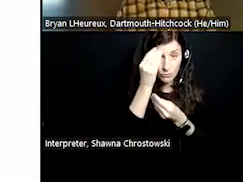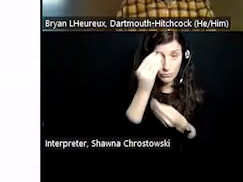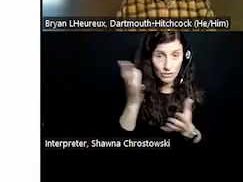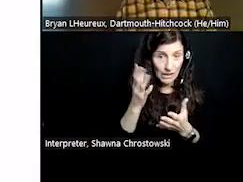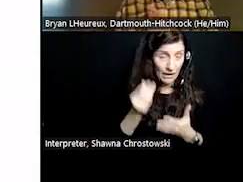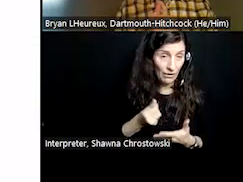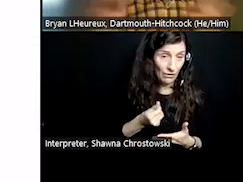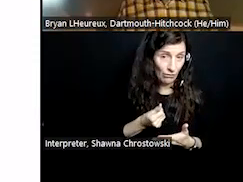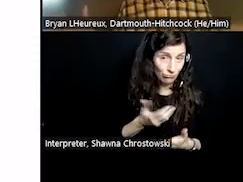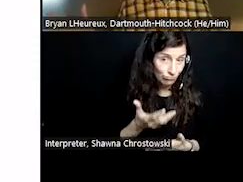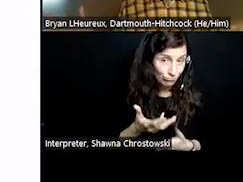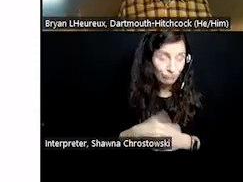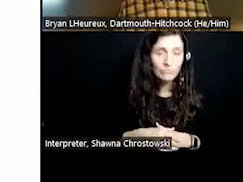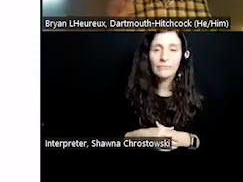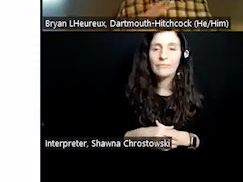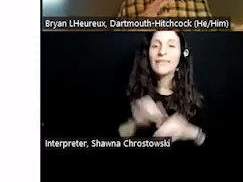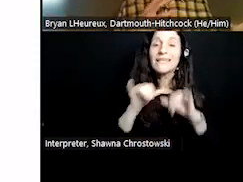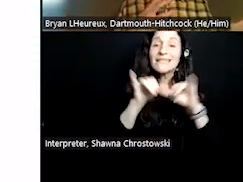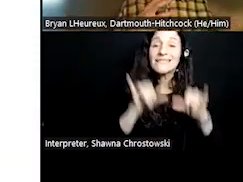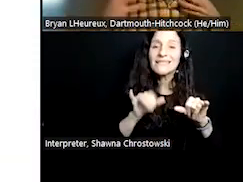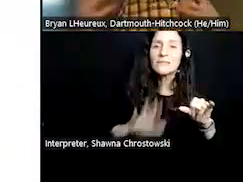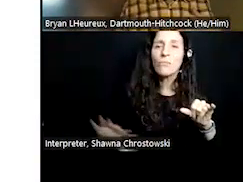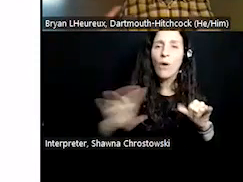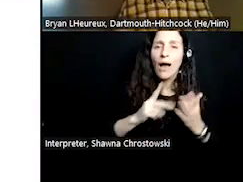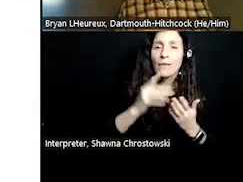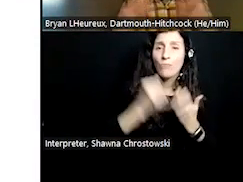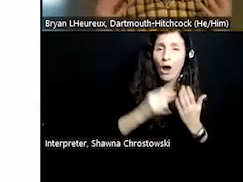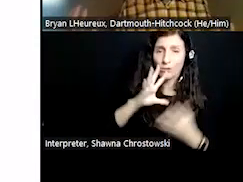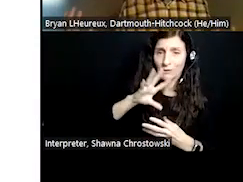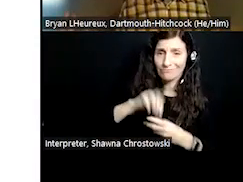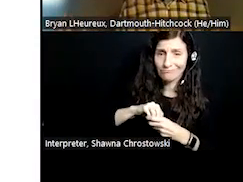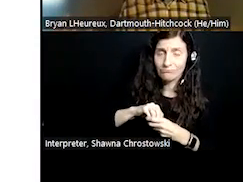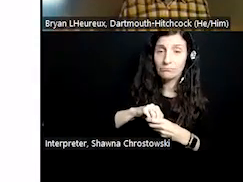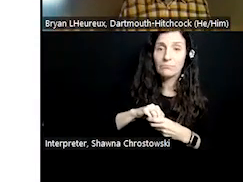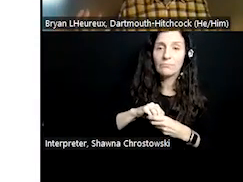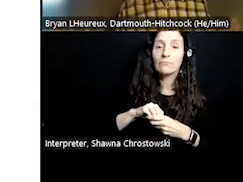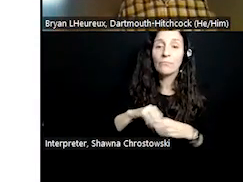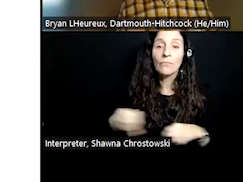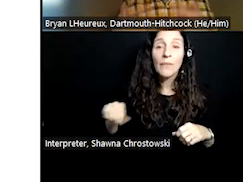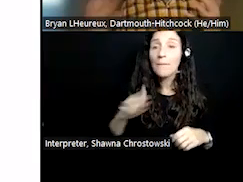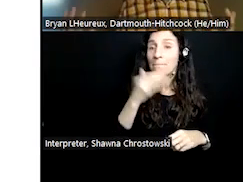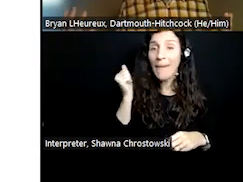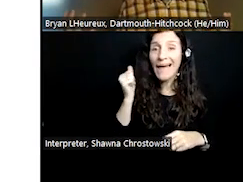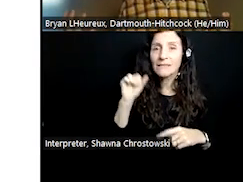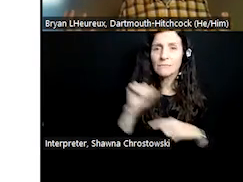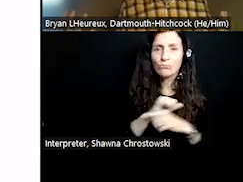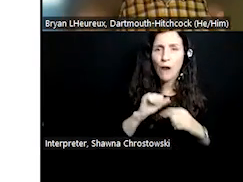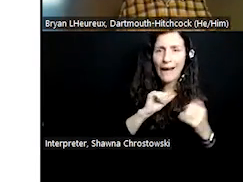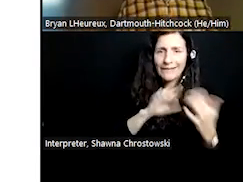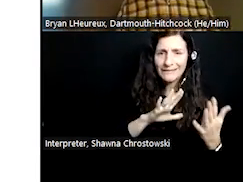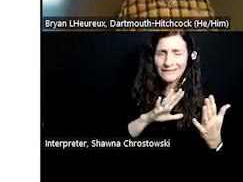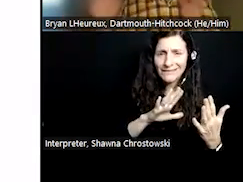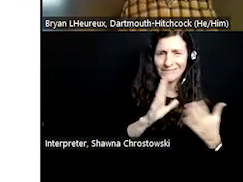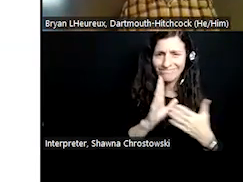currently engaging in a system-wide project to really align the work and share best practices of our community health